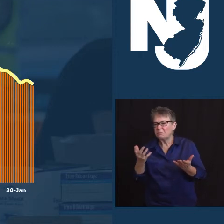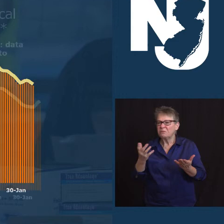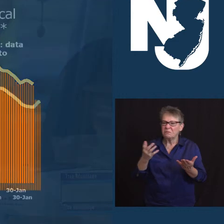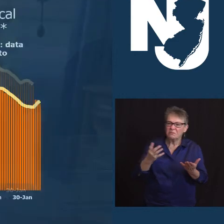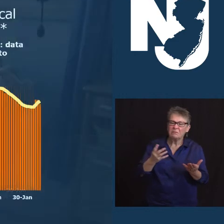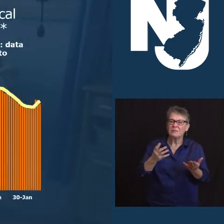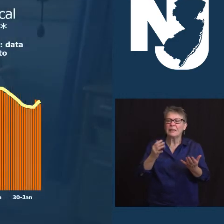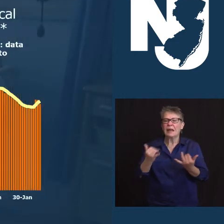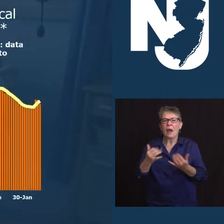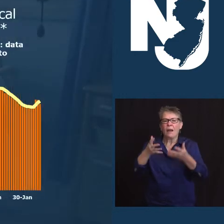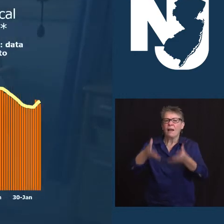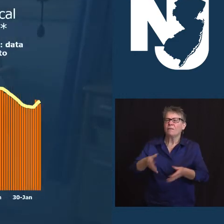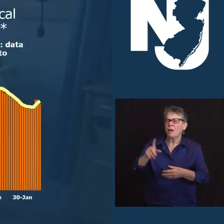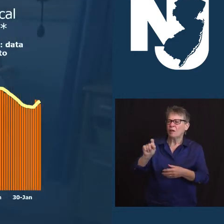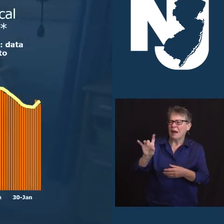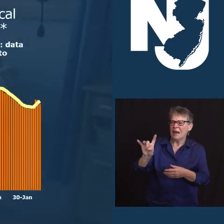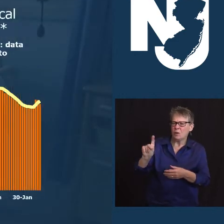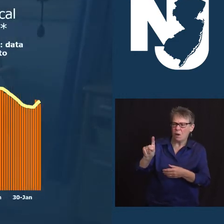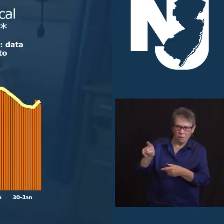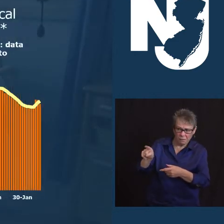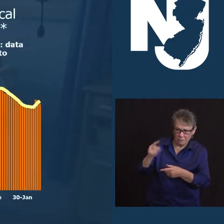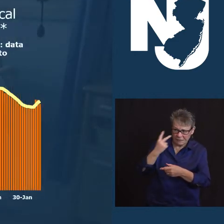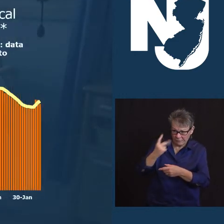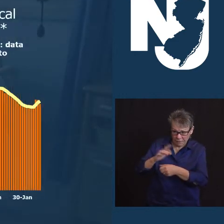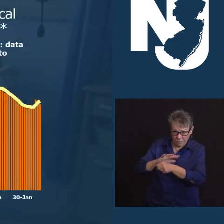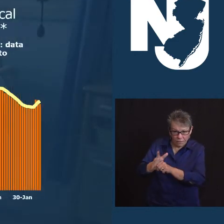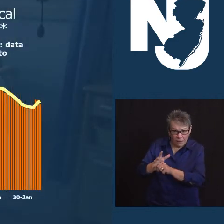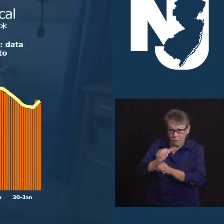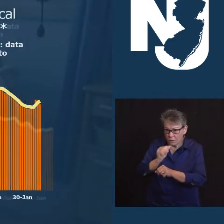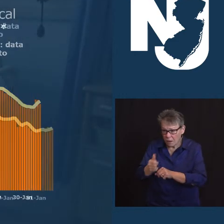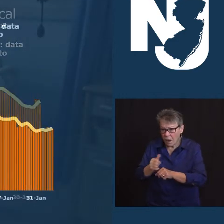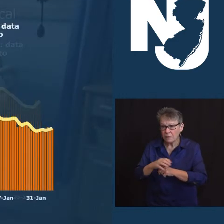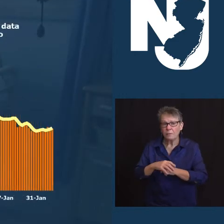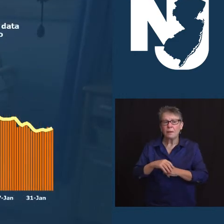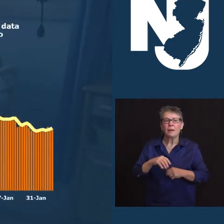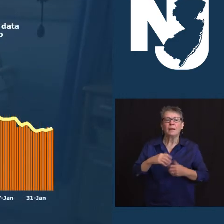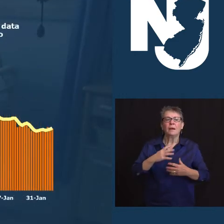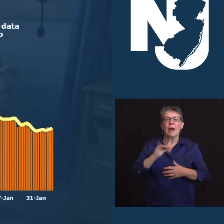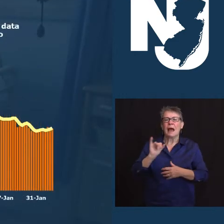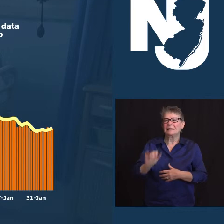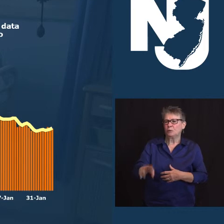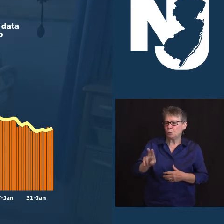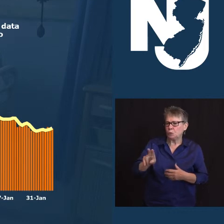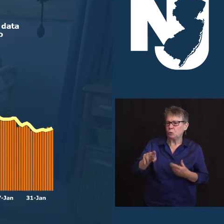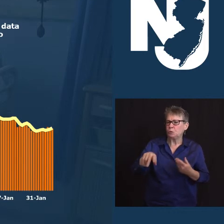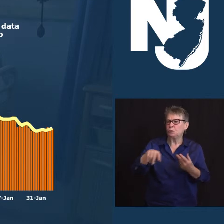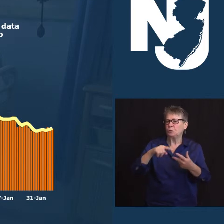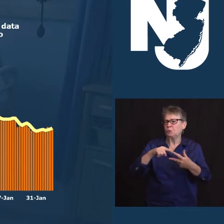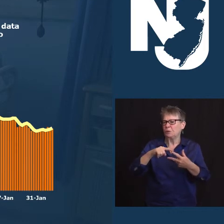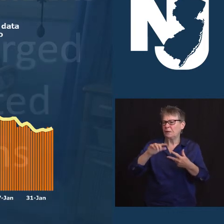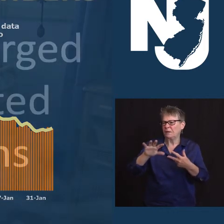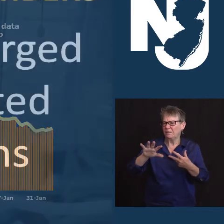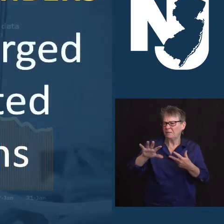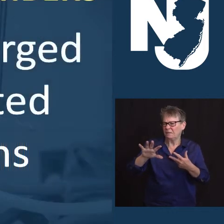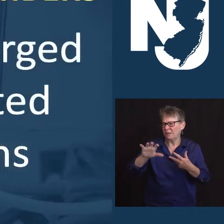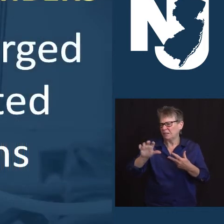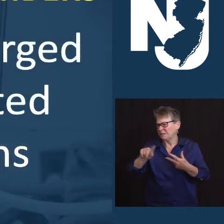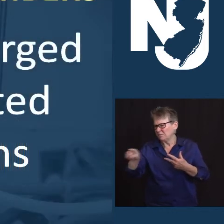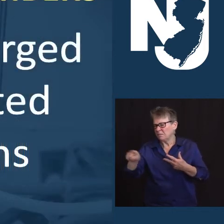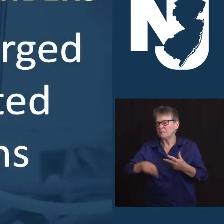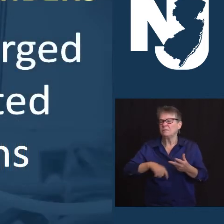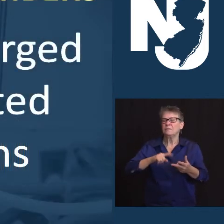the total, 540 were in intensive care, 373 of whom were on a ventilator. Throughout the day